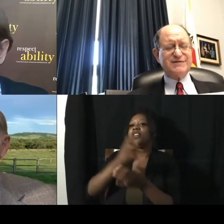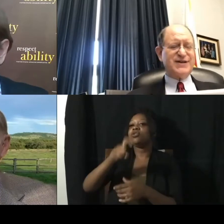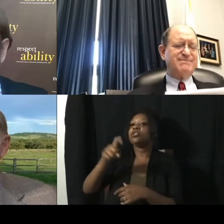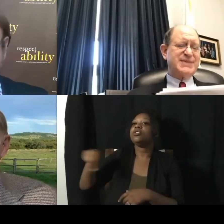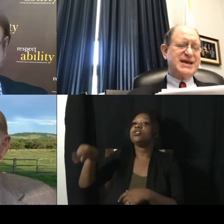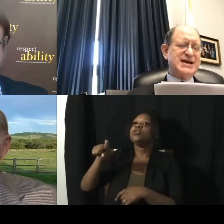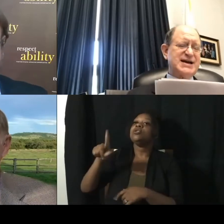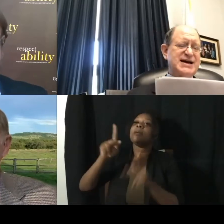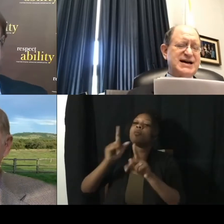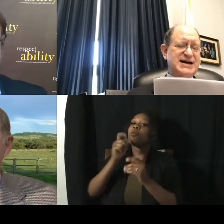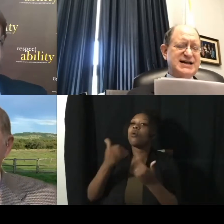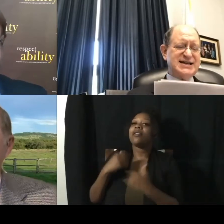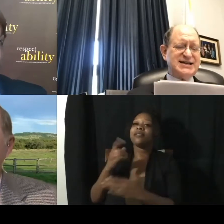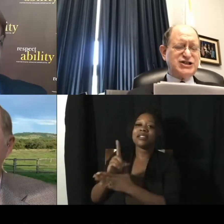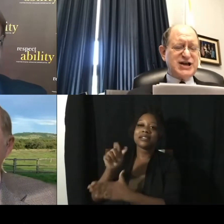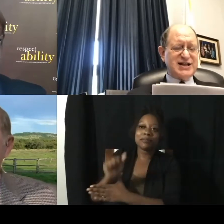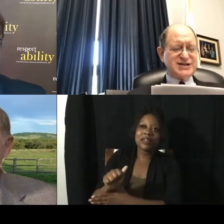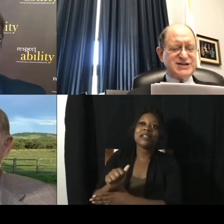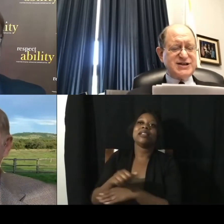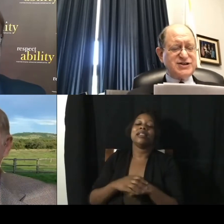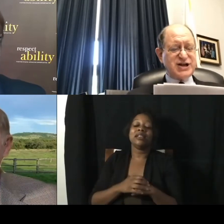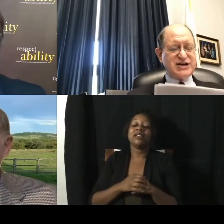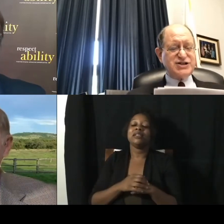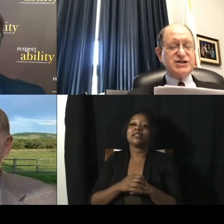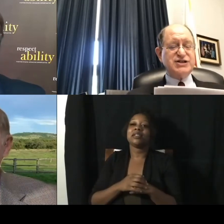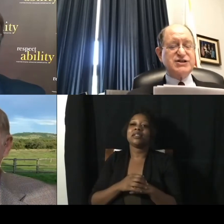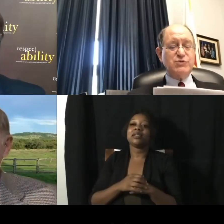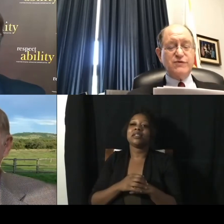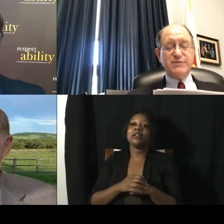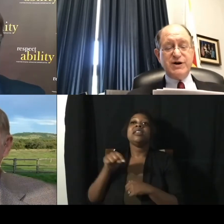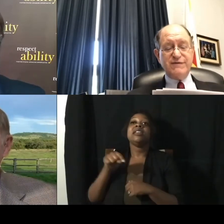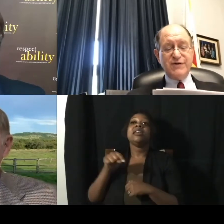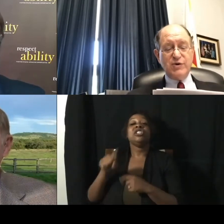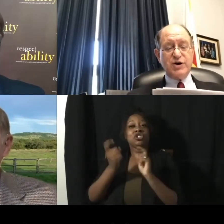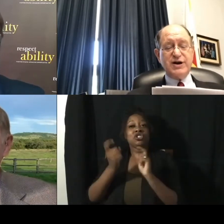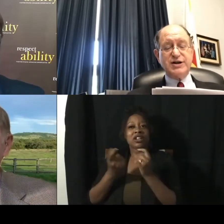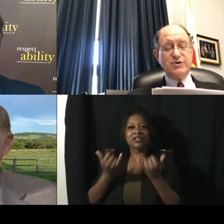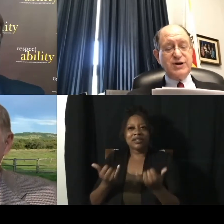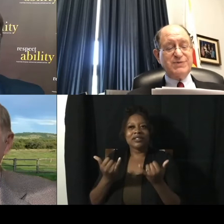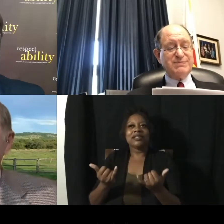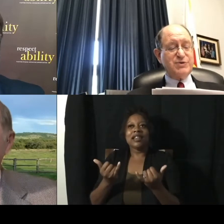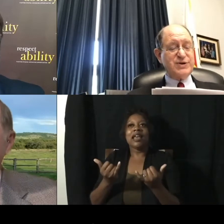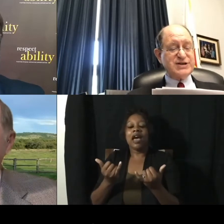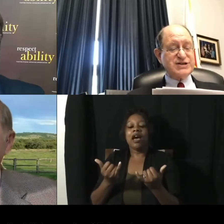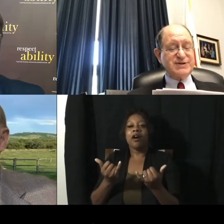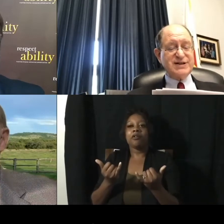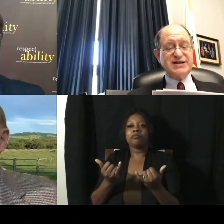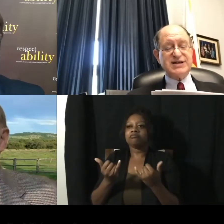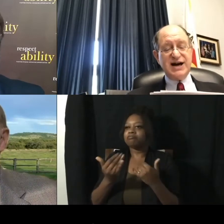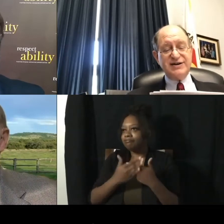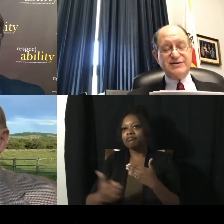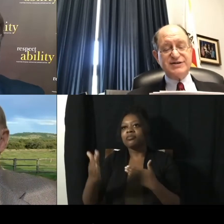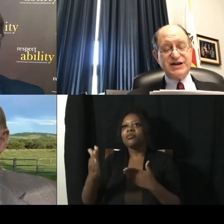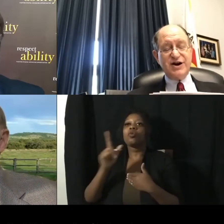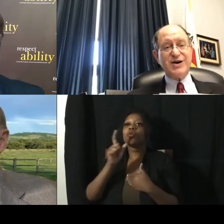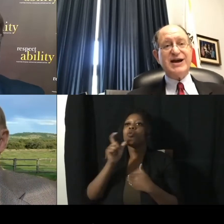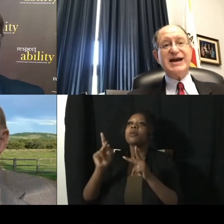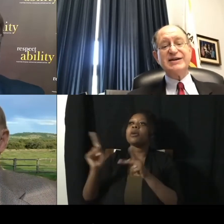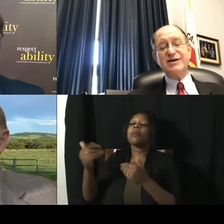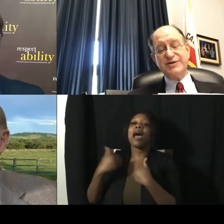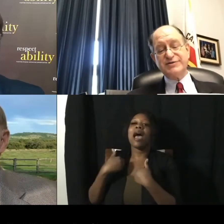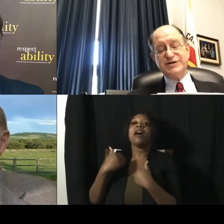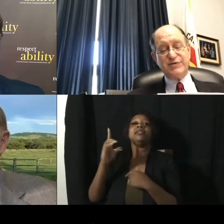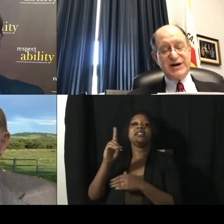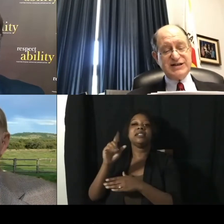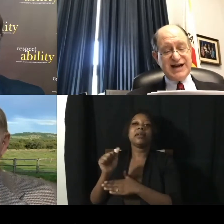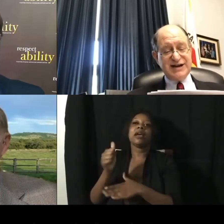serve them. These changes move the ball forward on including people with disabilities under CRA and our